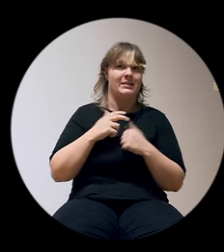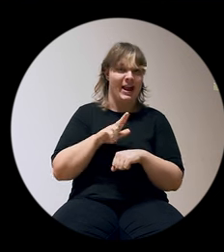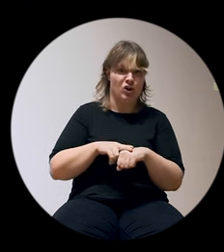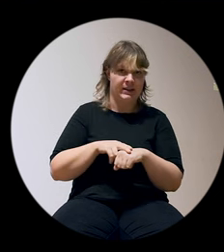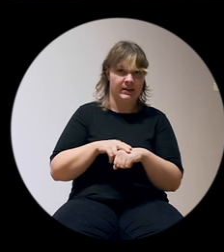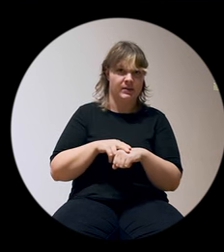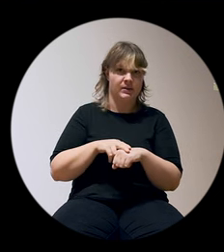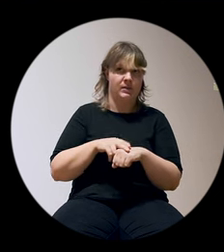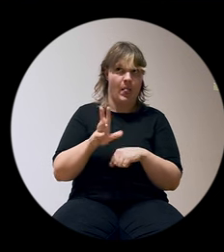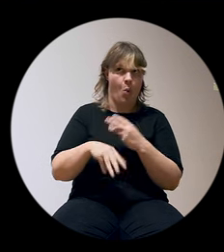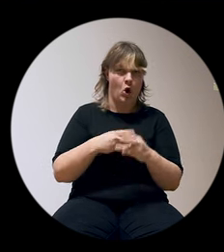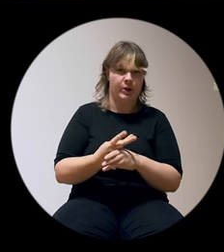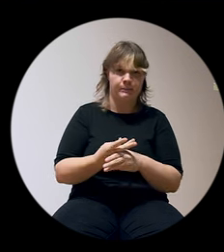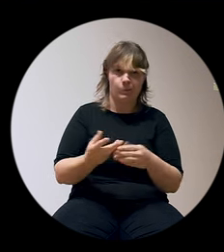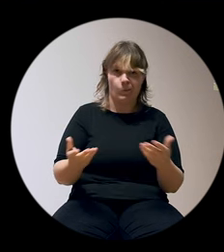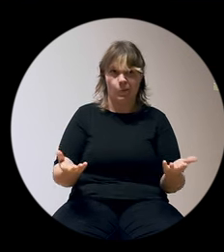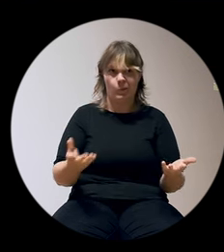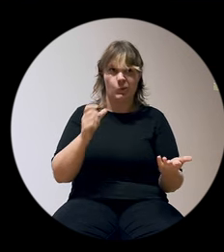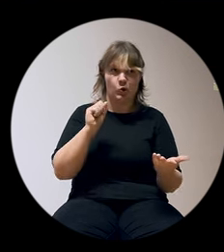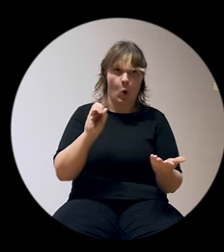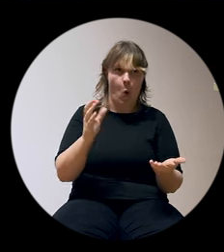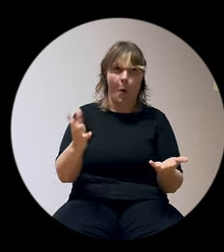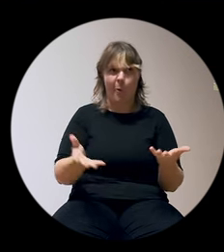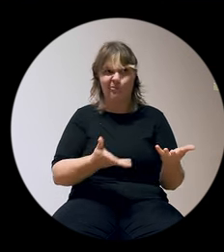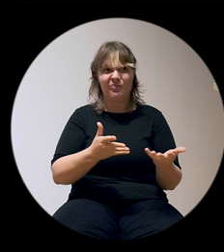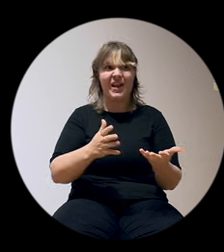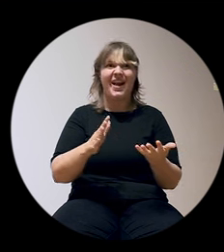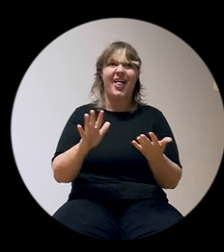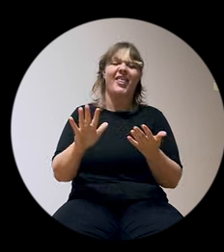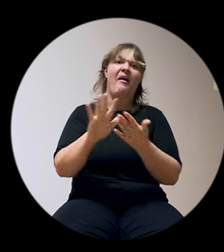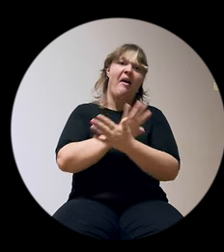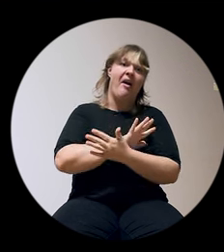nations in the world. So the myth of discovery,